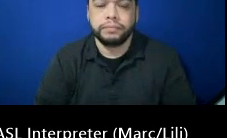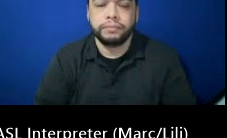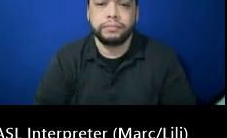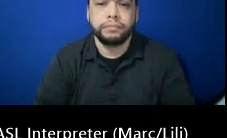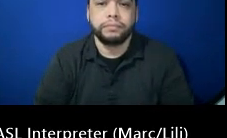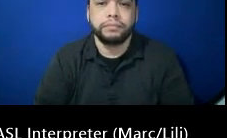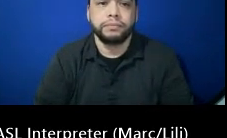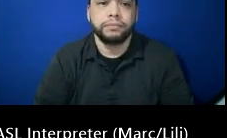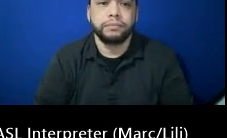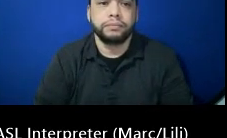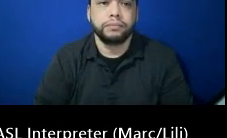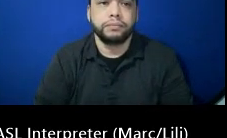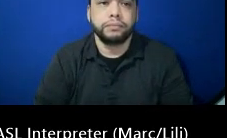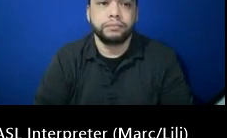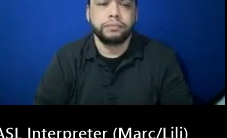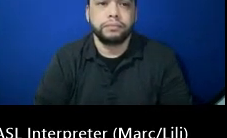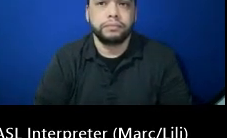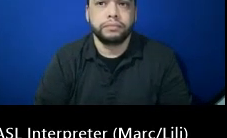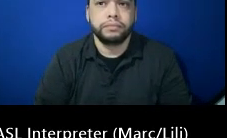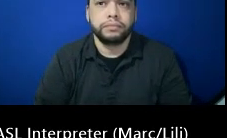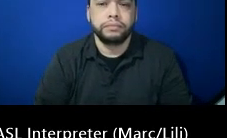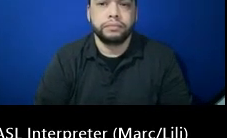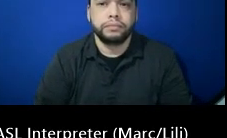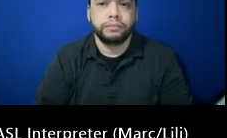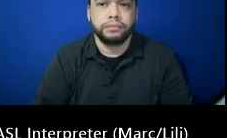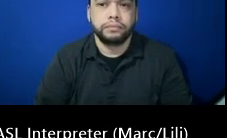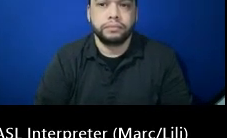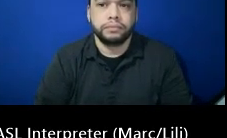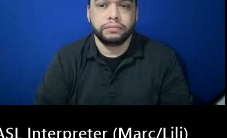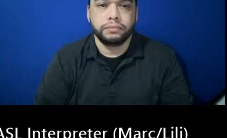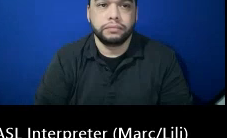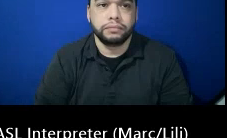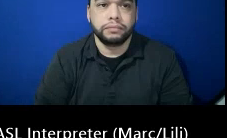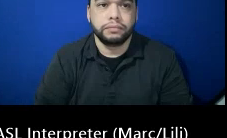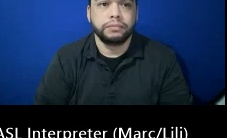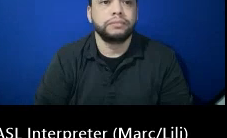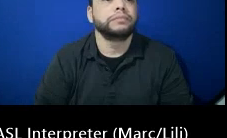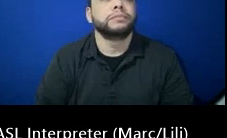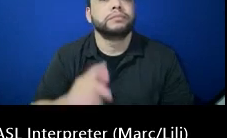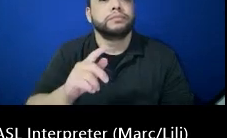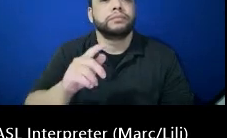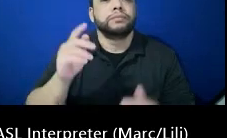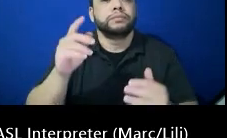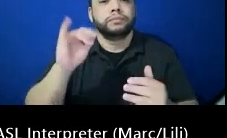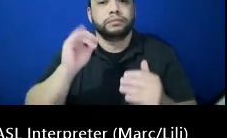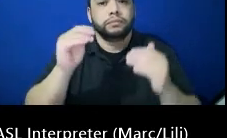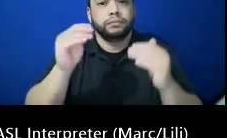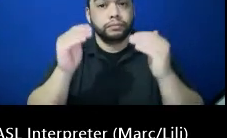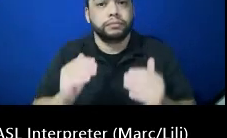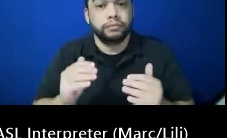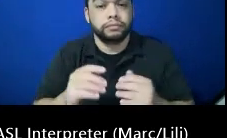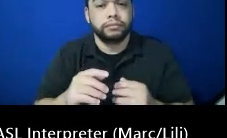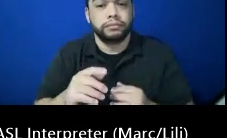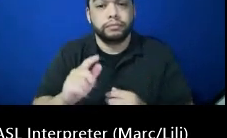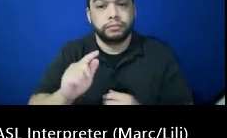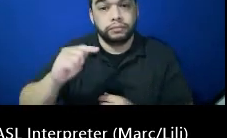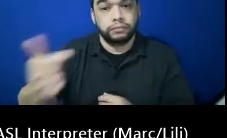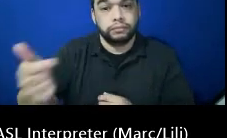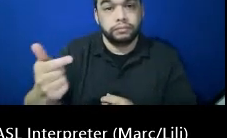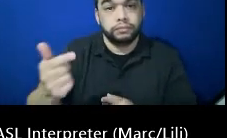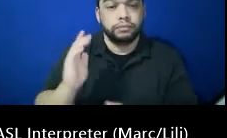use the chat if you have any questions. Without further ado, I'm going to let Bill Gould